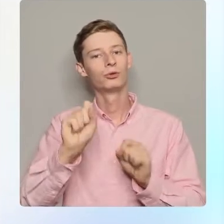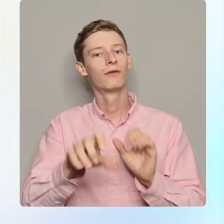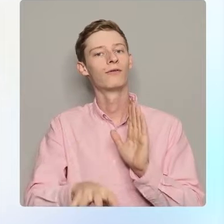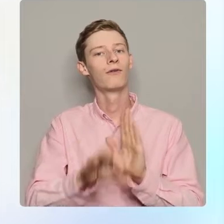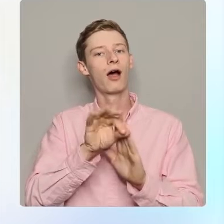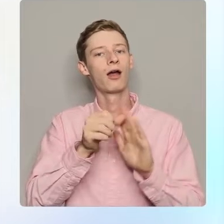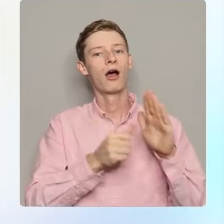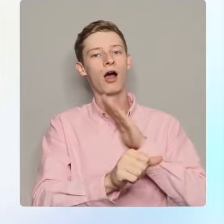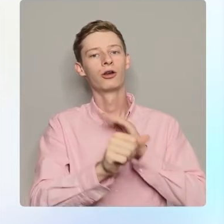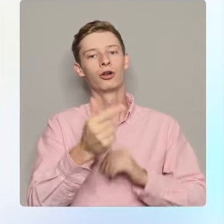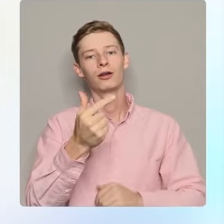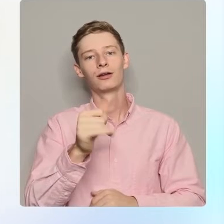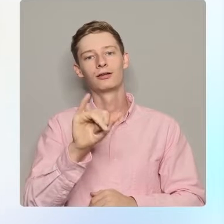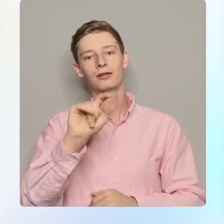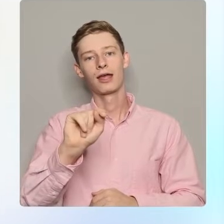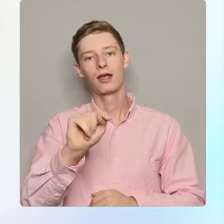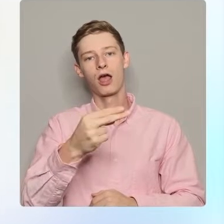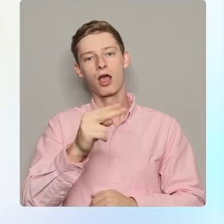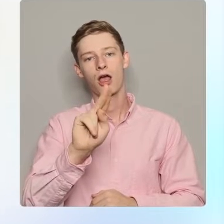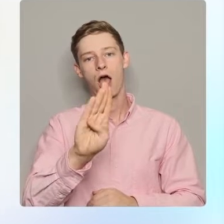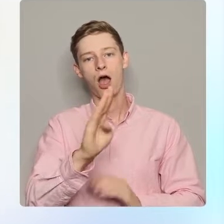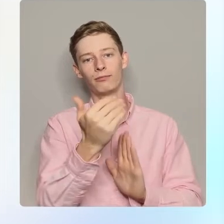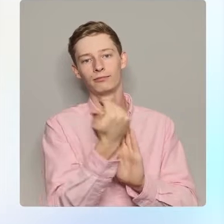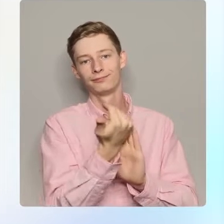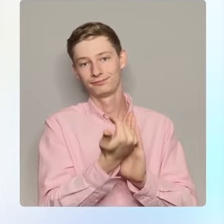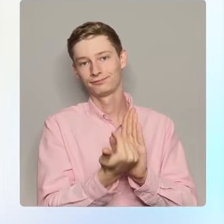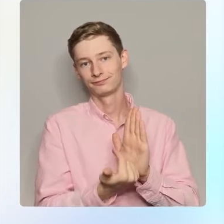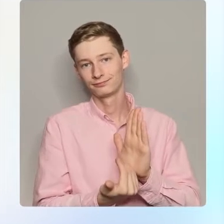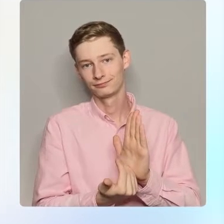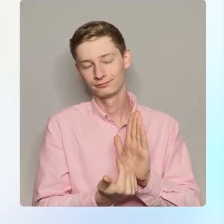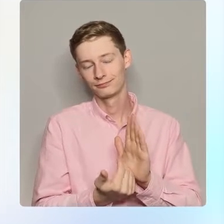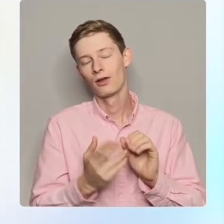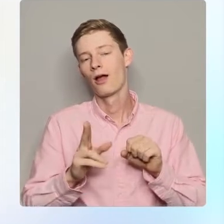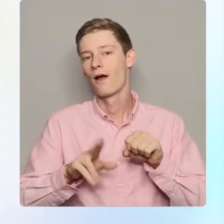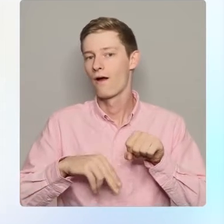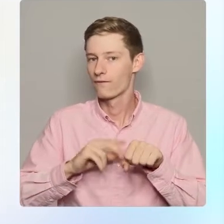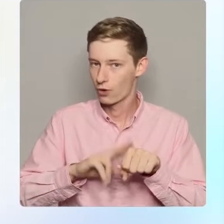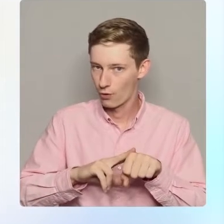at all, making it about 75% faster.